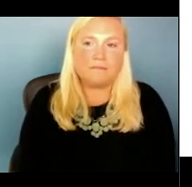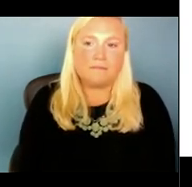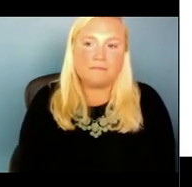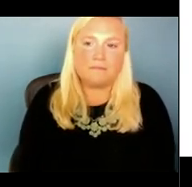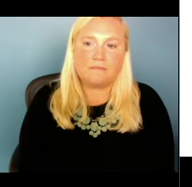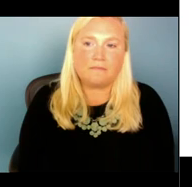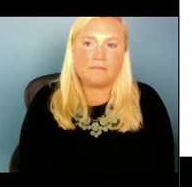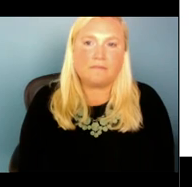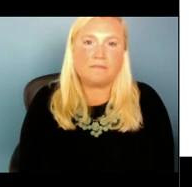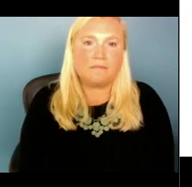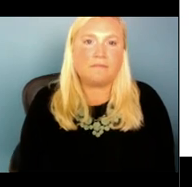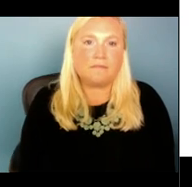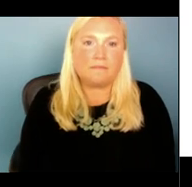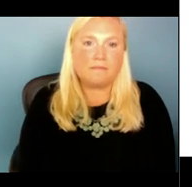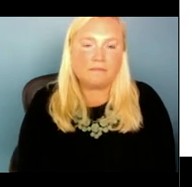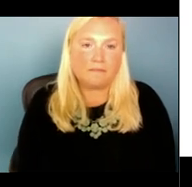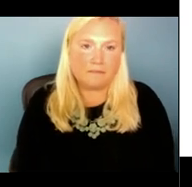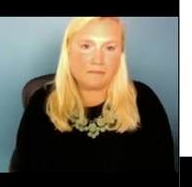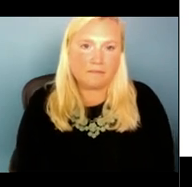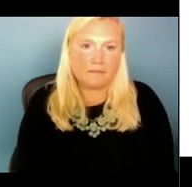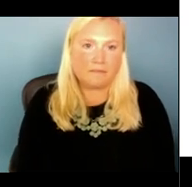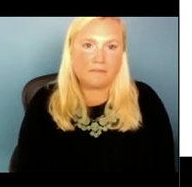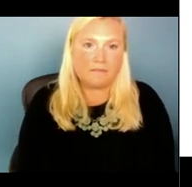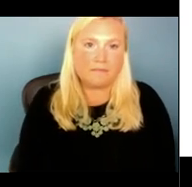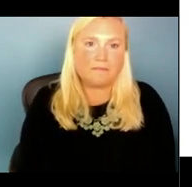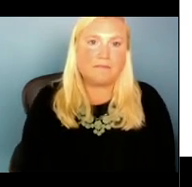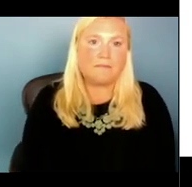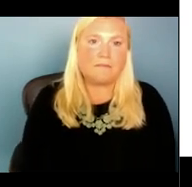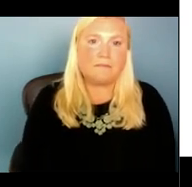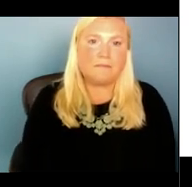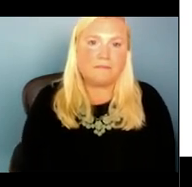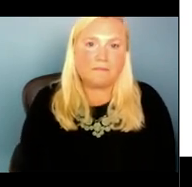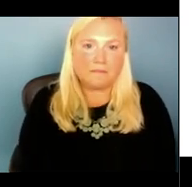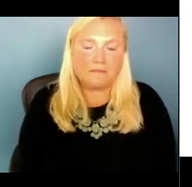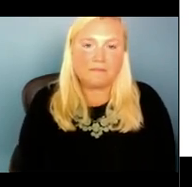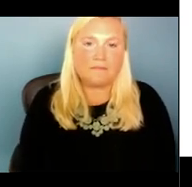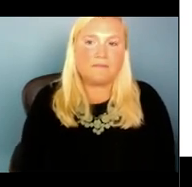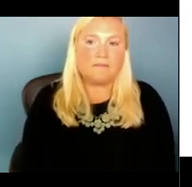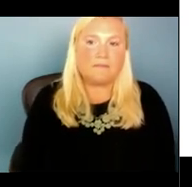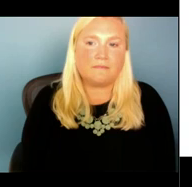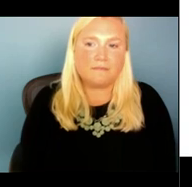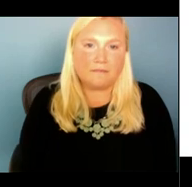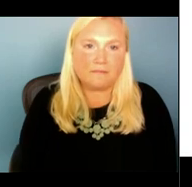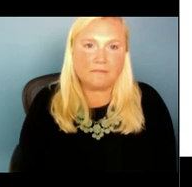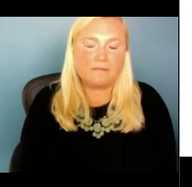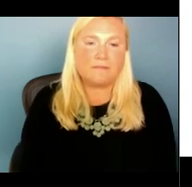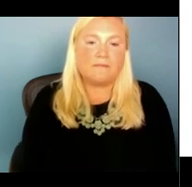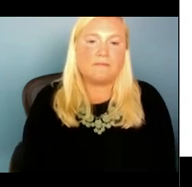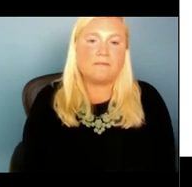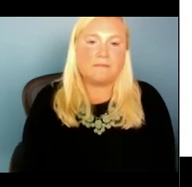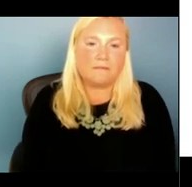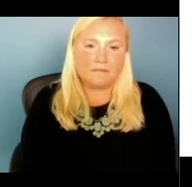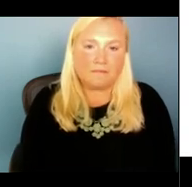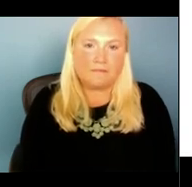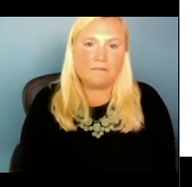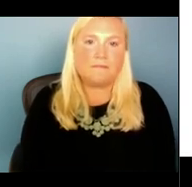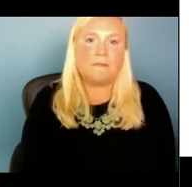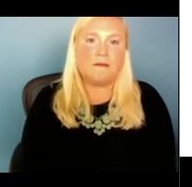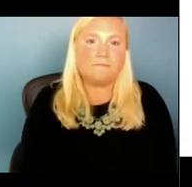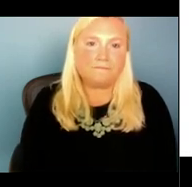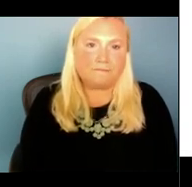control, they understandably do things to try to regain control. Those things that they do, that's what we get to see as